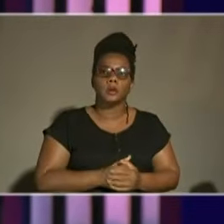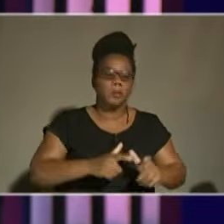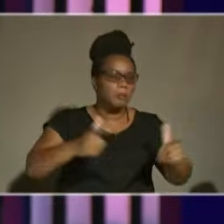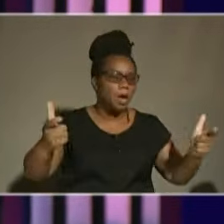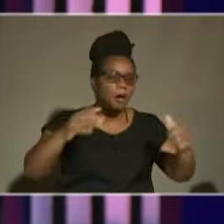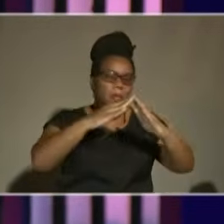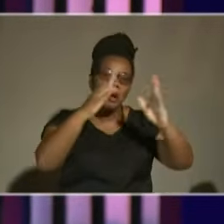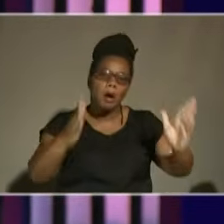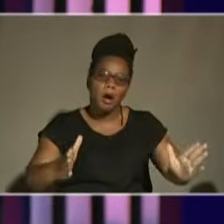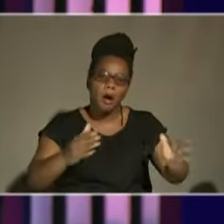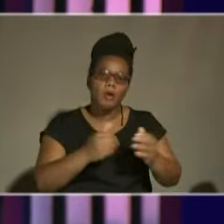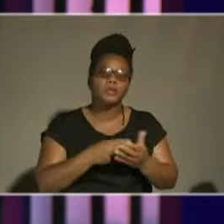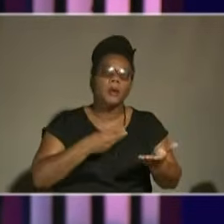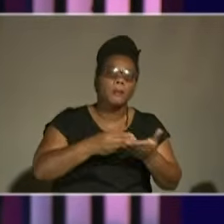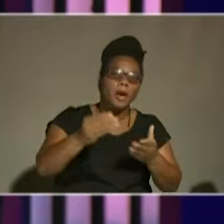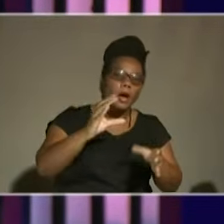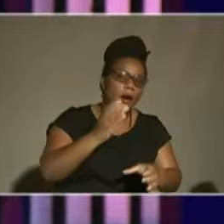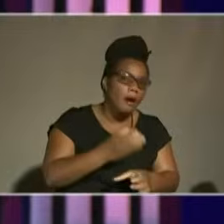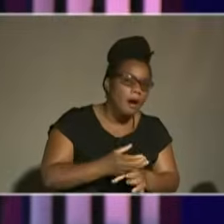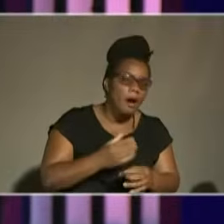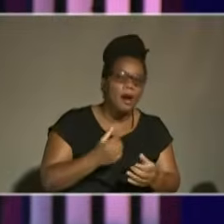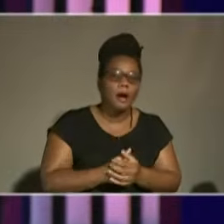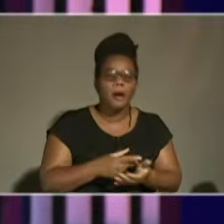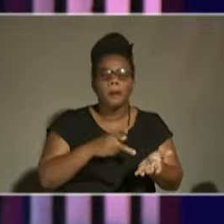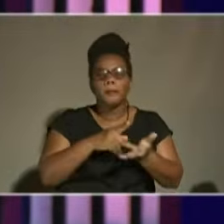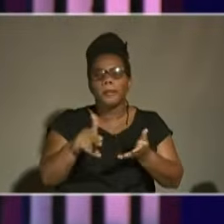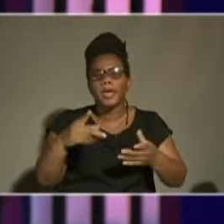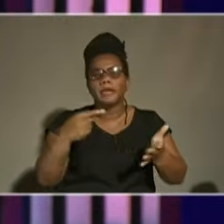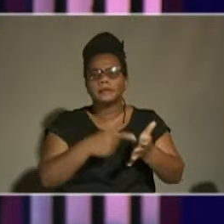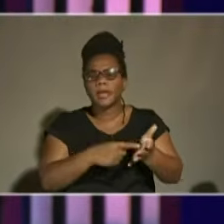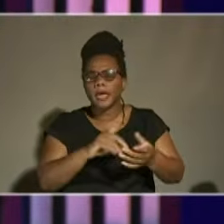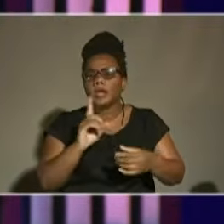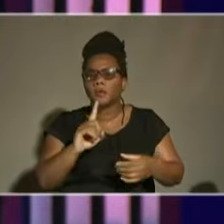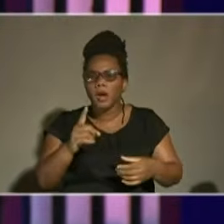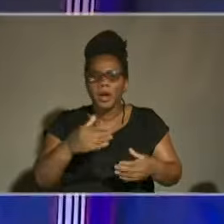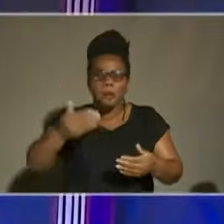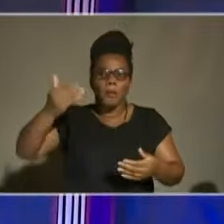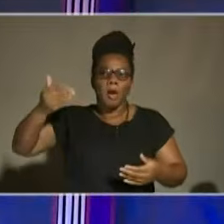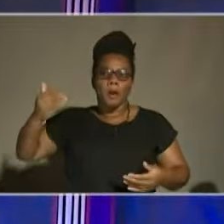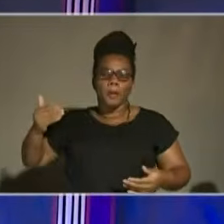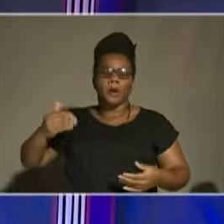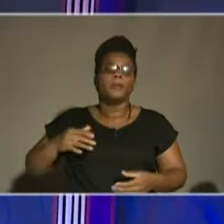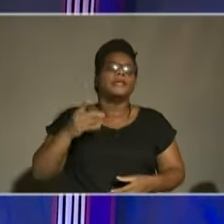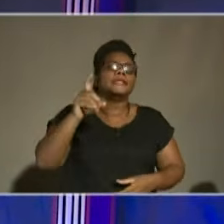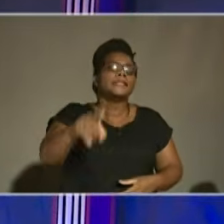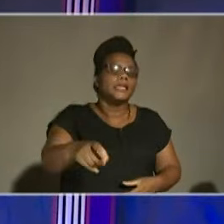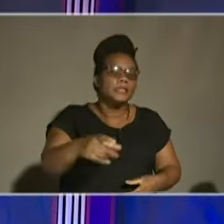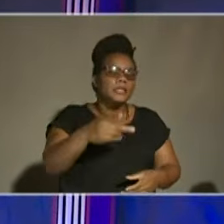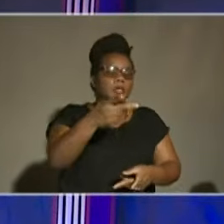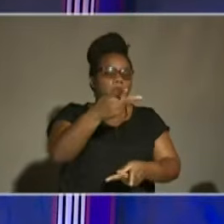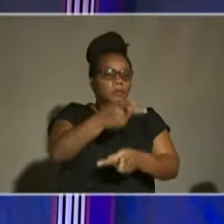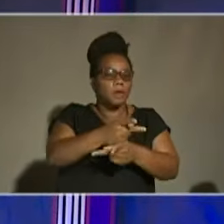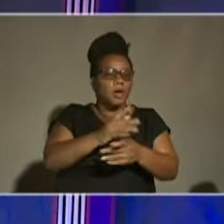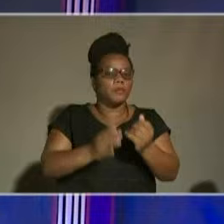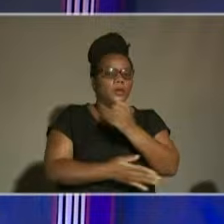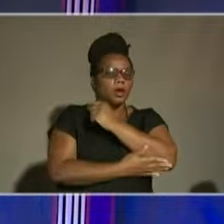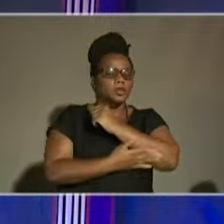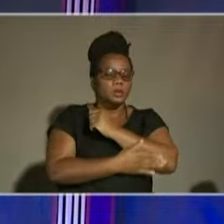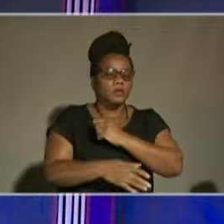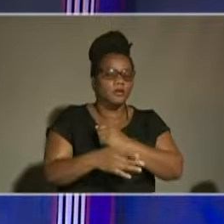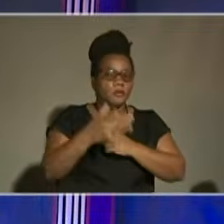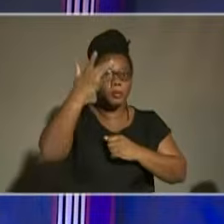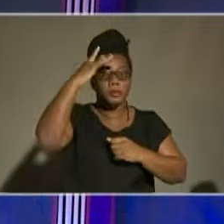room, buy a car if they don't have one, pay down debt where they may be in arrears. It is necessary to preserve the country from brain drain and to